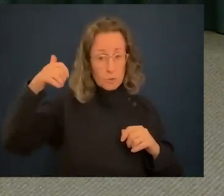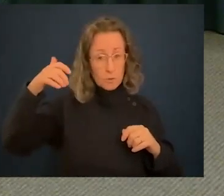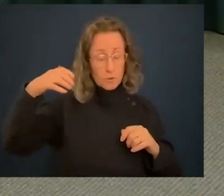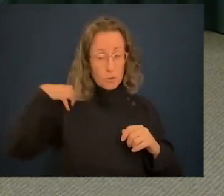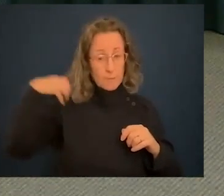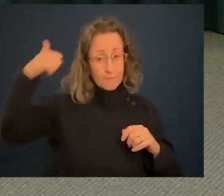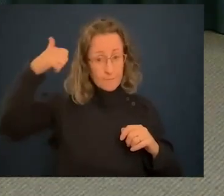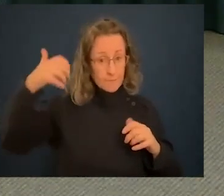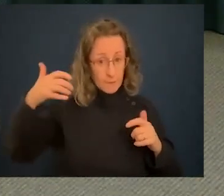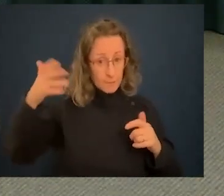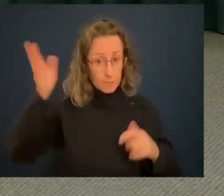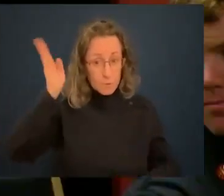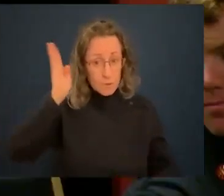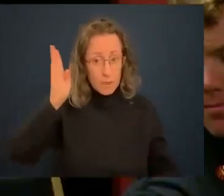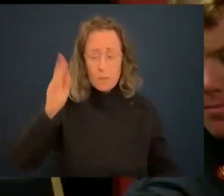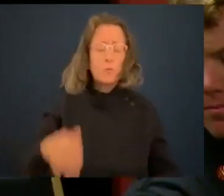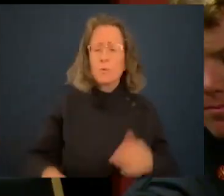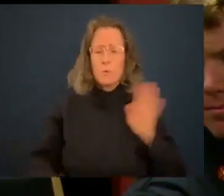uh